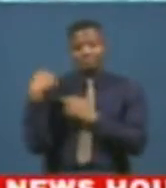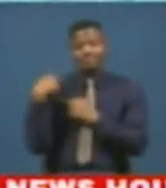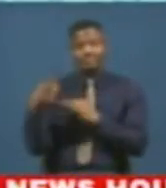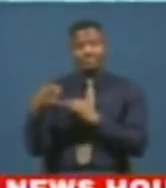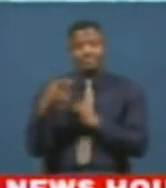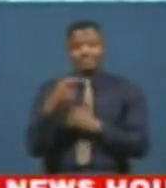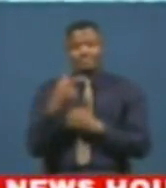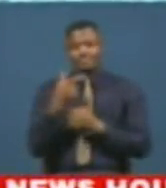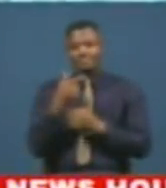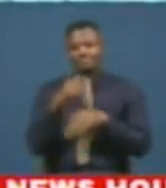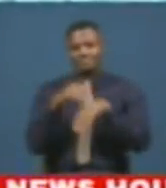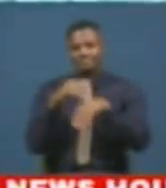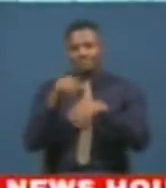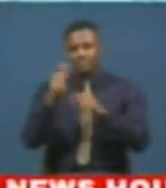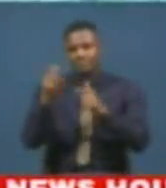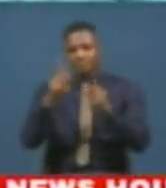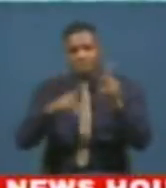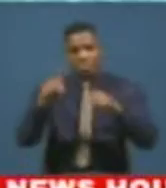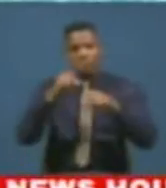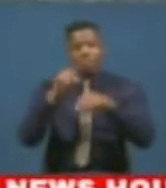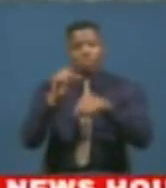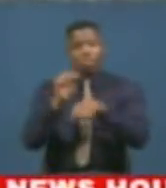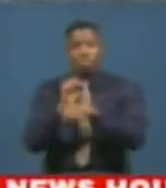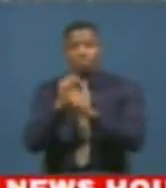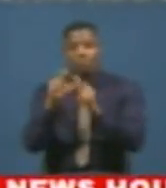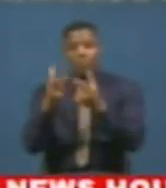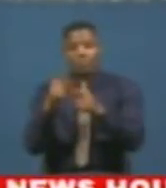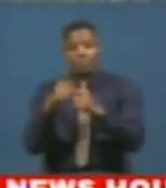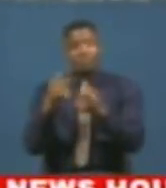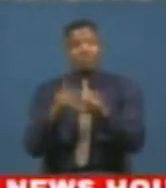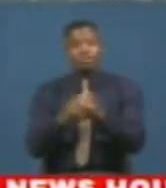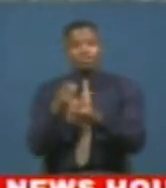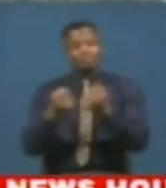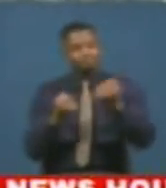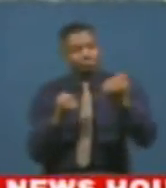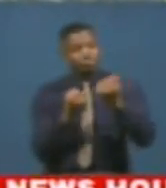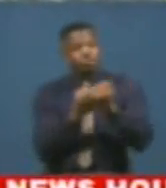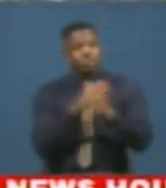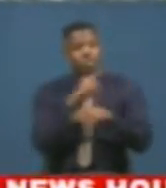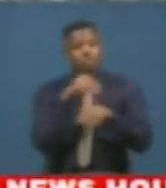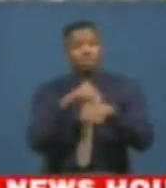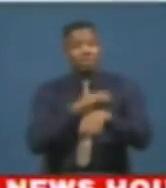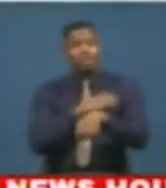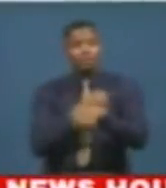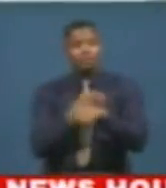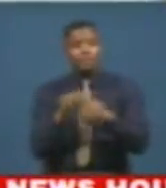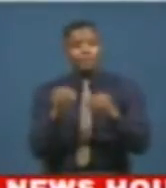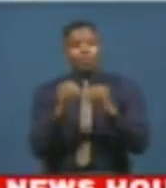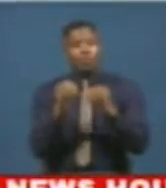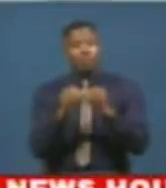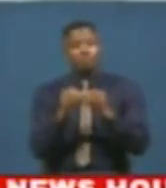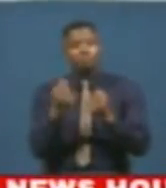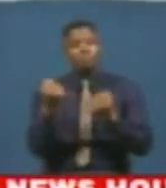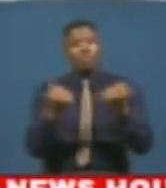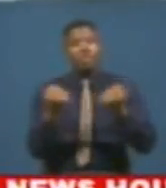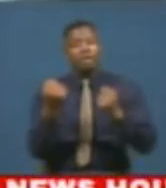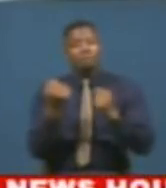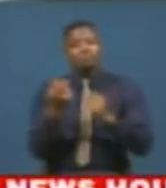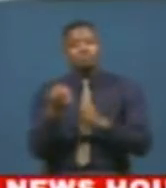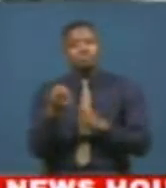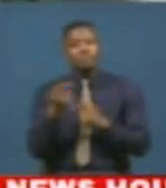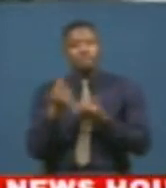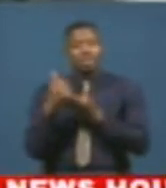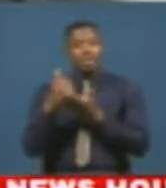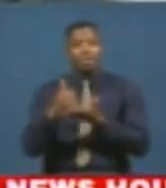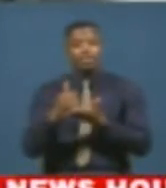called on other automobile companies in Ghana to support the national effort with more four-wheel drive vehicles for all